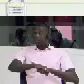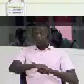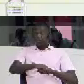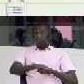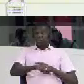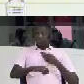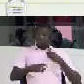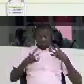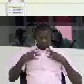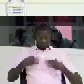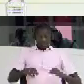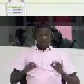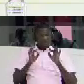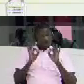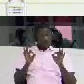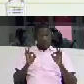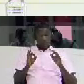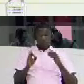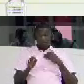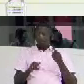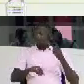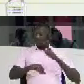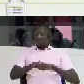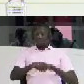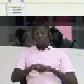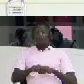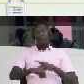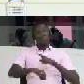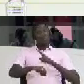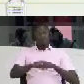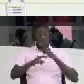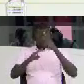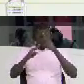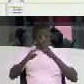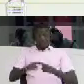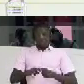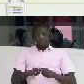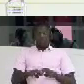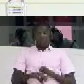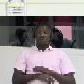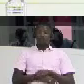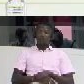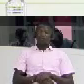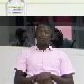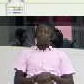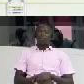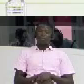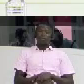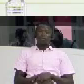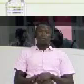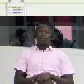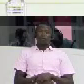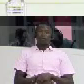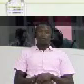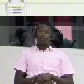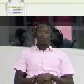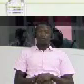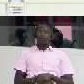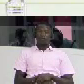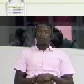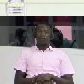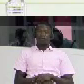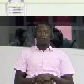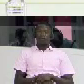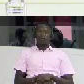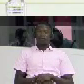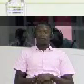in time. Each one knows what time to report to work, how to dress up well, and to report to work on time